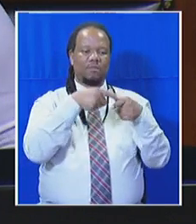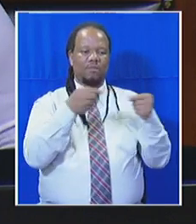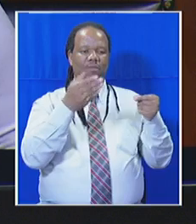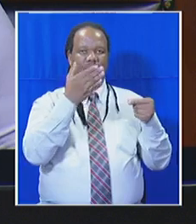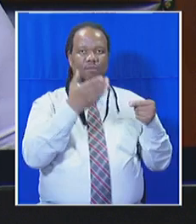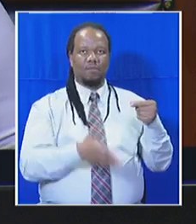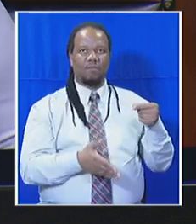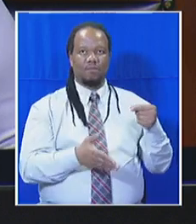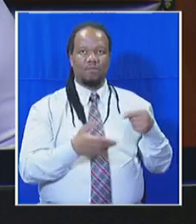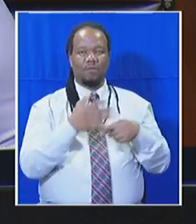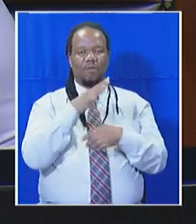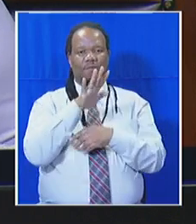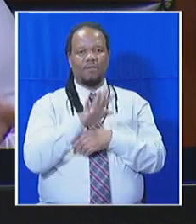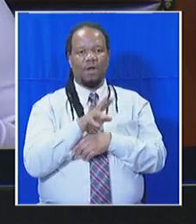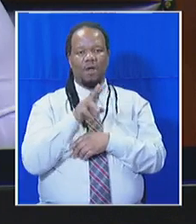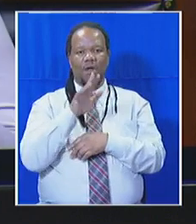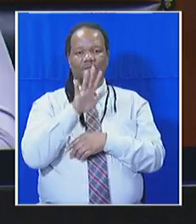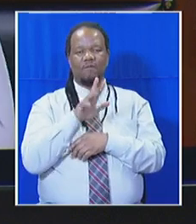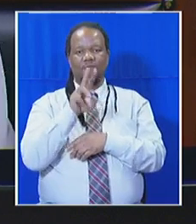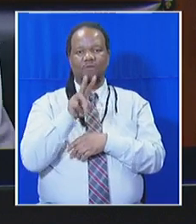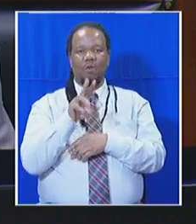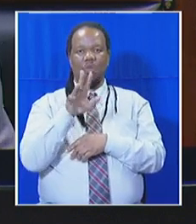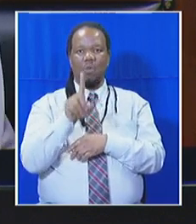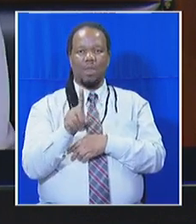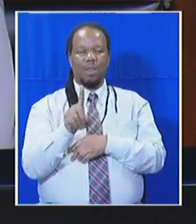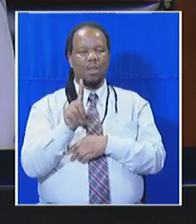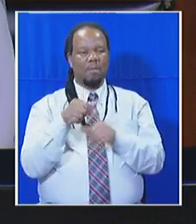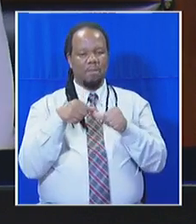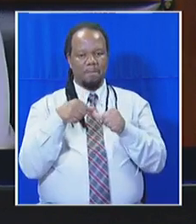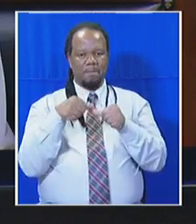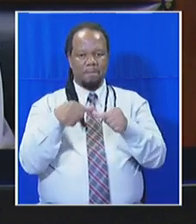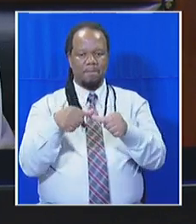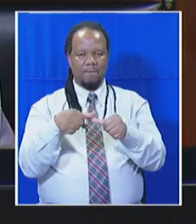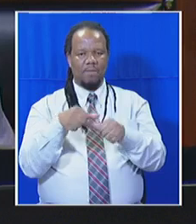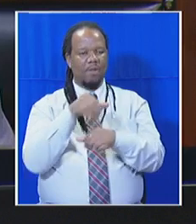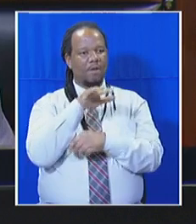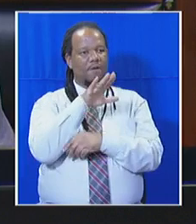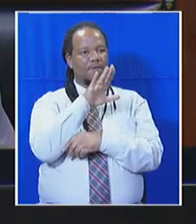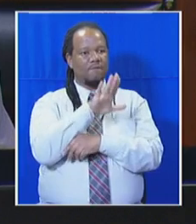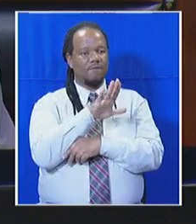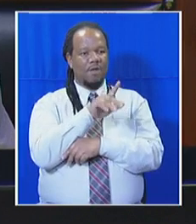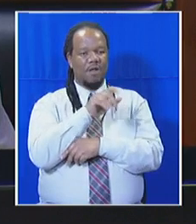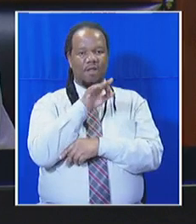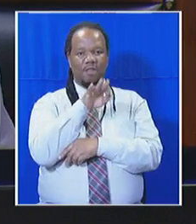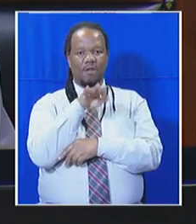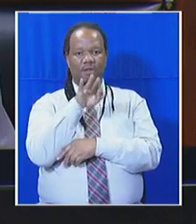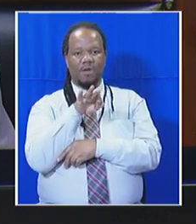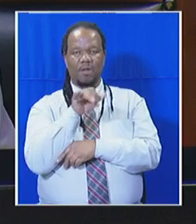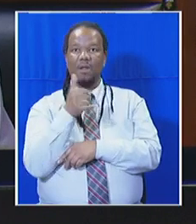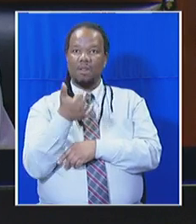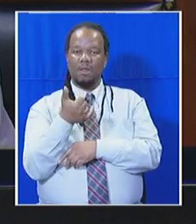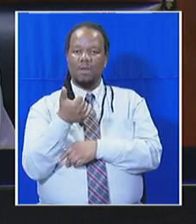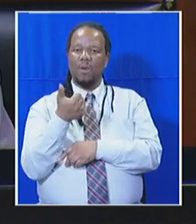question 541. We now proceed to question 533, as asked